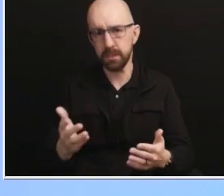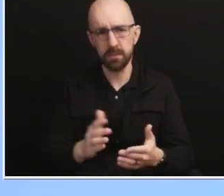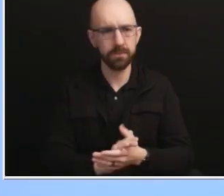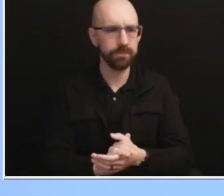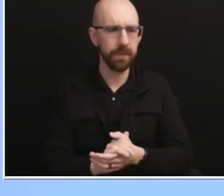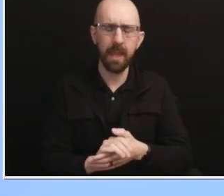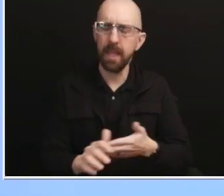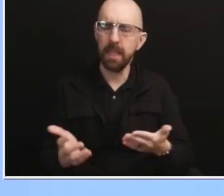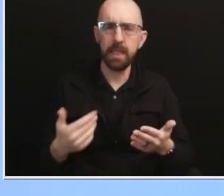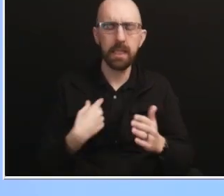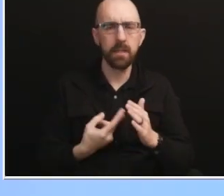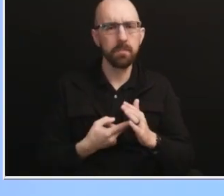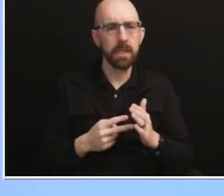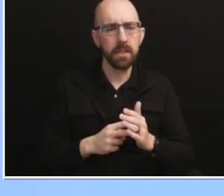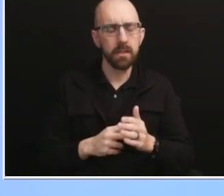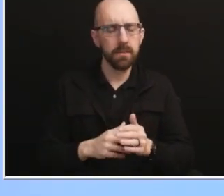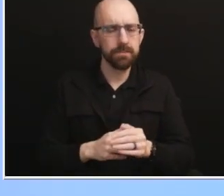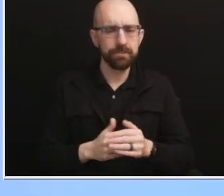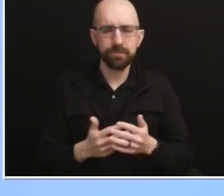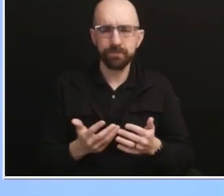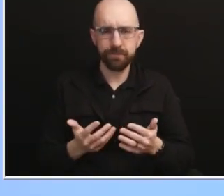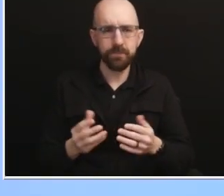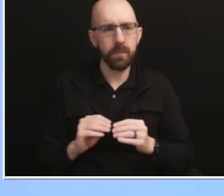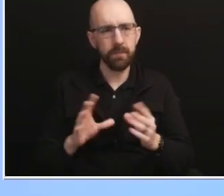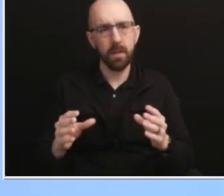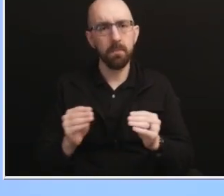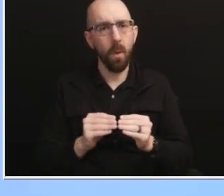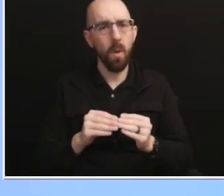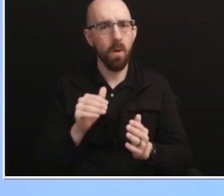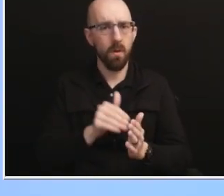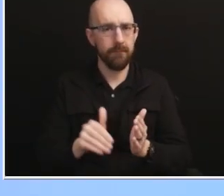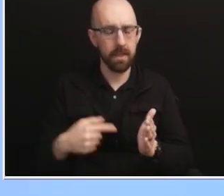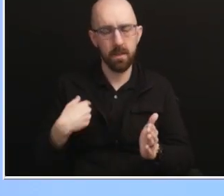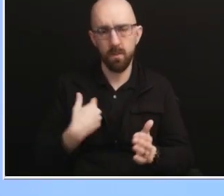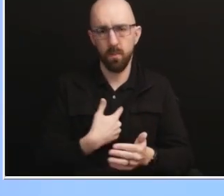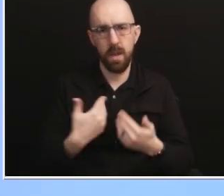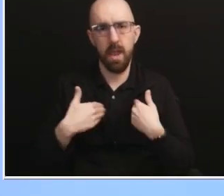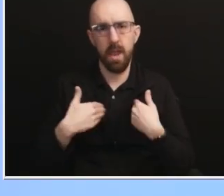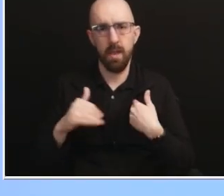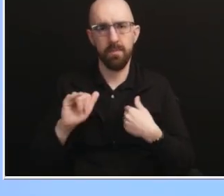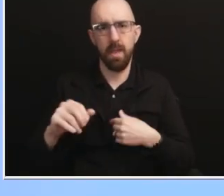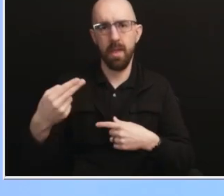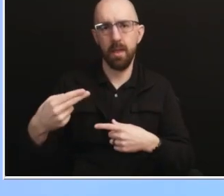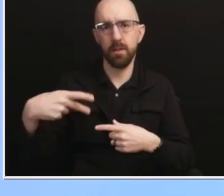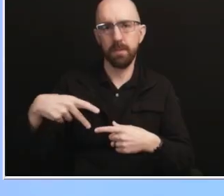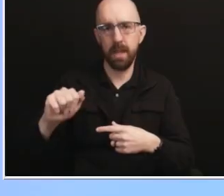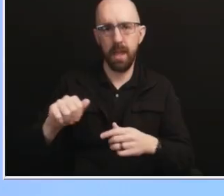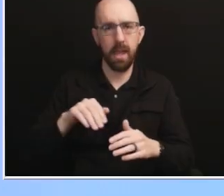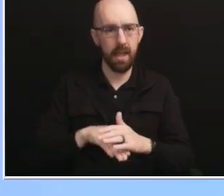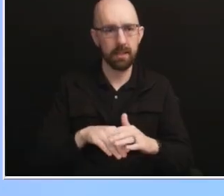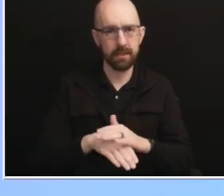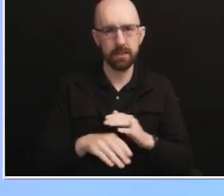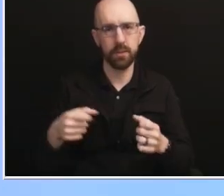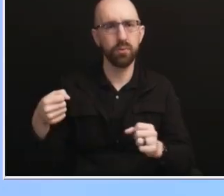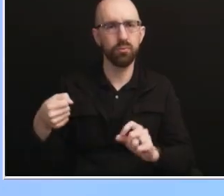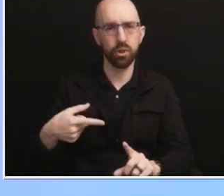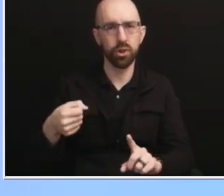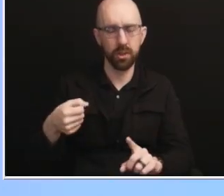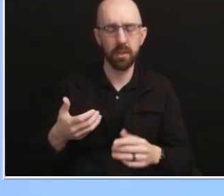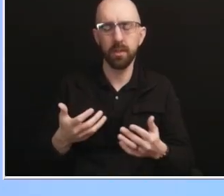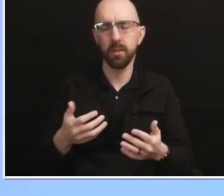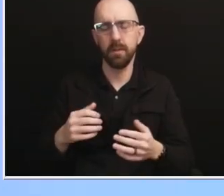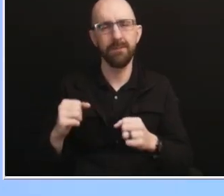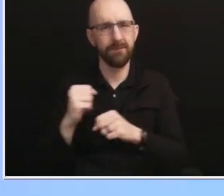mean, obviously the more often that we have that HPA axis get triggered, that fight or flight